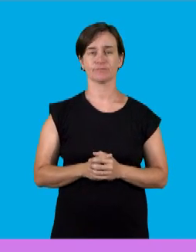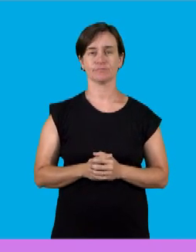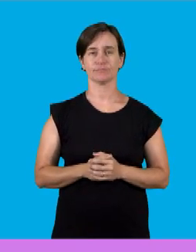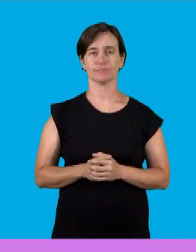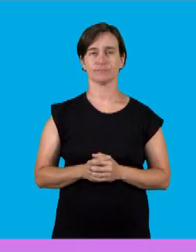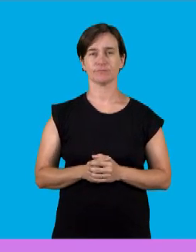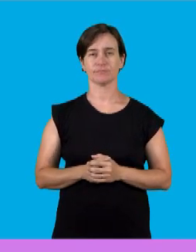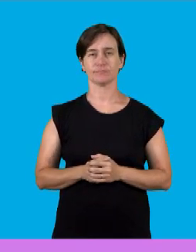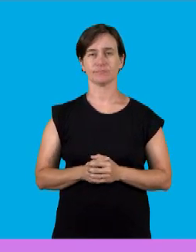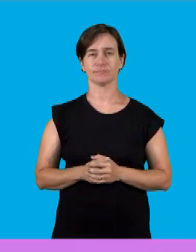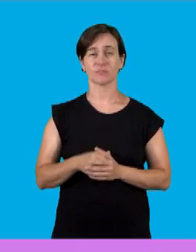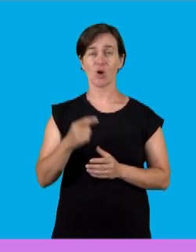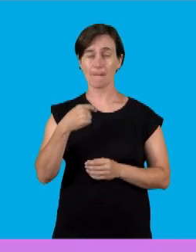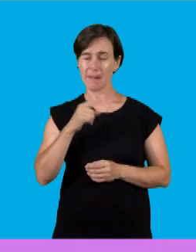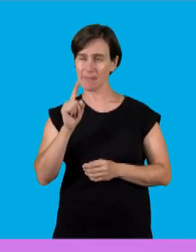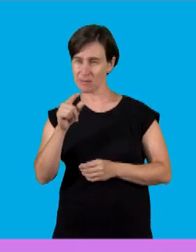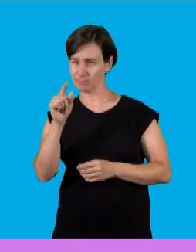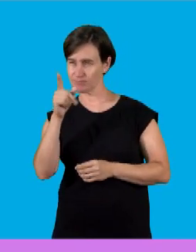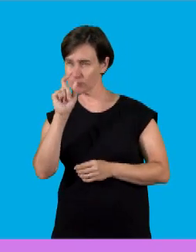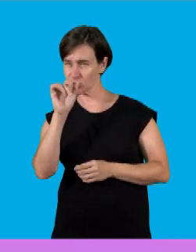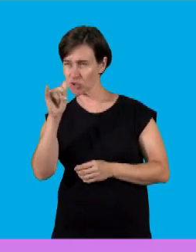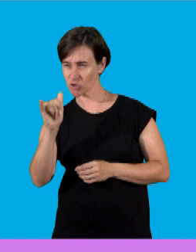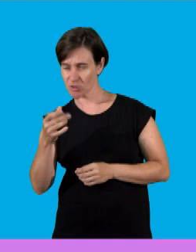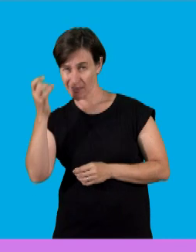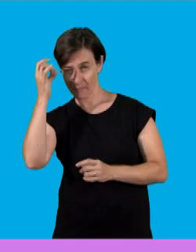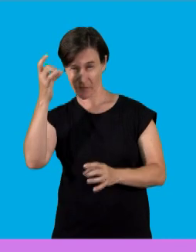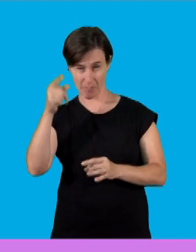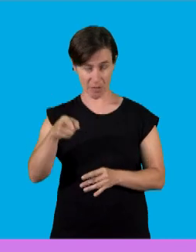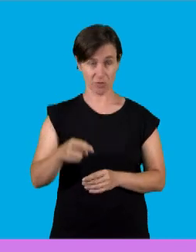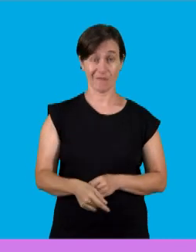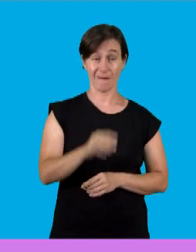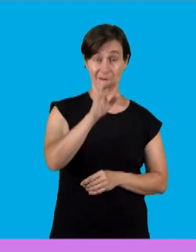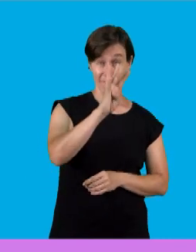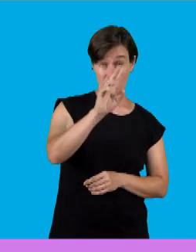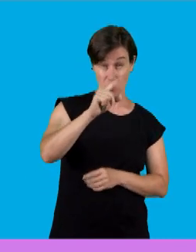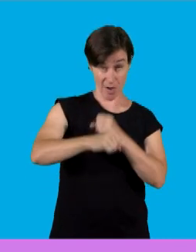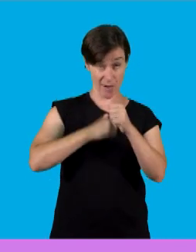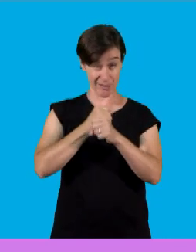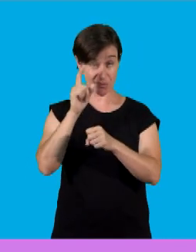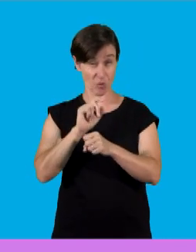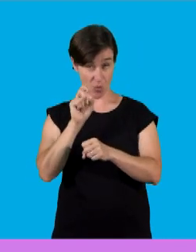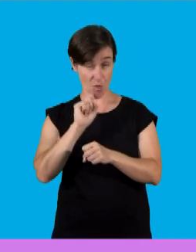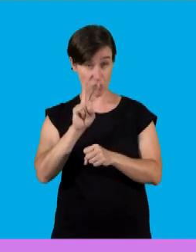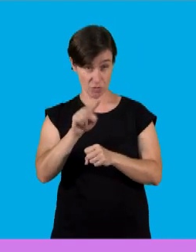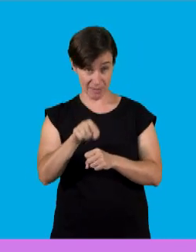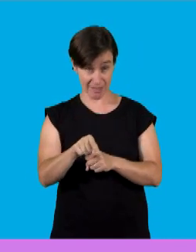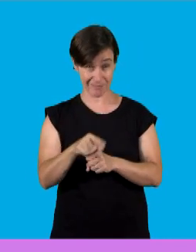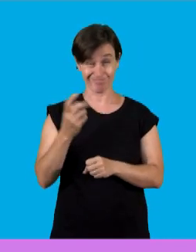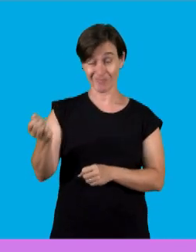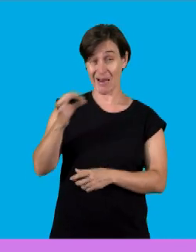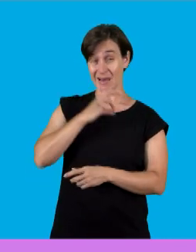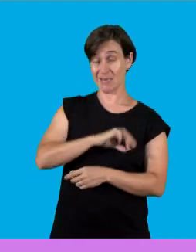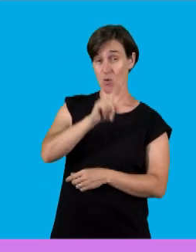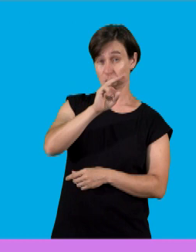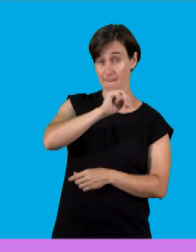I highlighted all the important information. First of all, he is 41 years old, earns a taxable annual income of